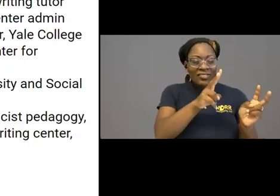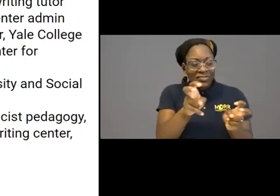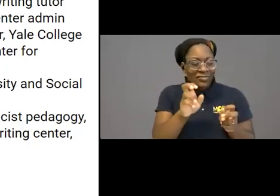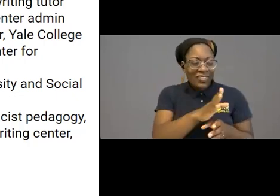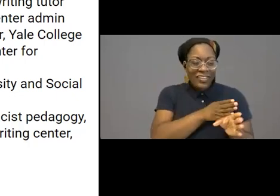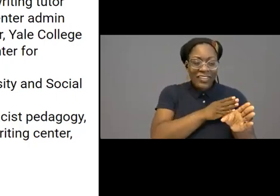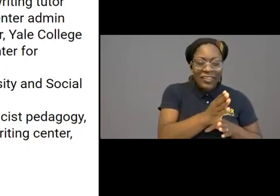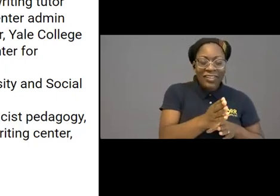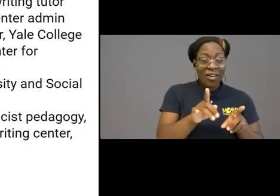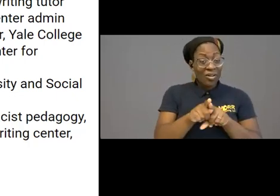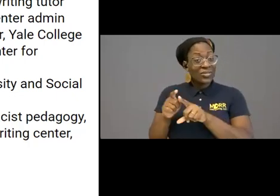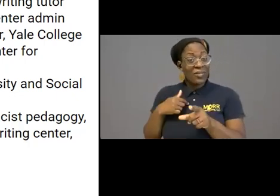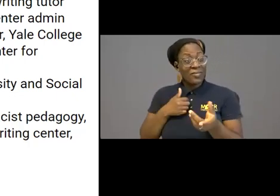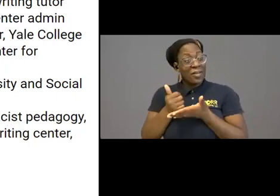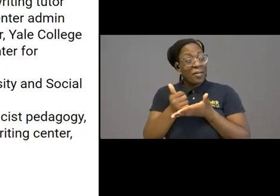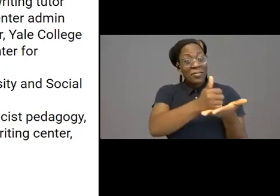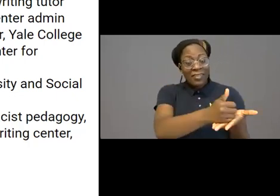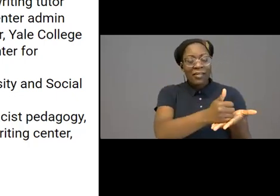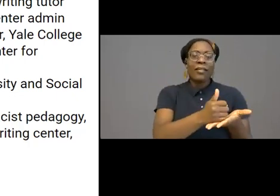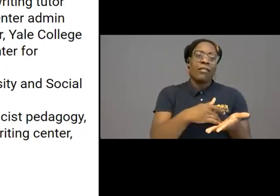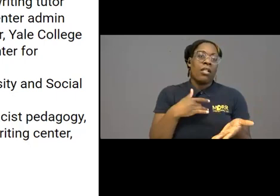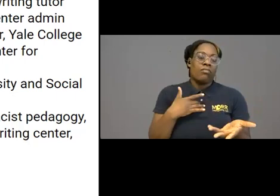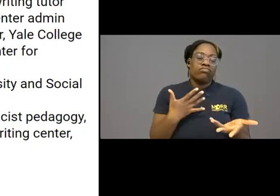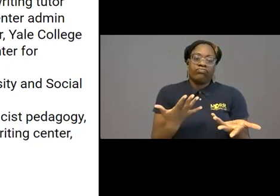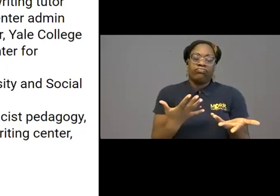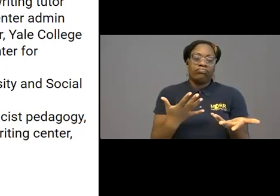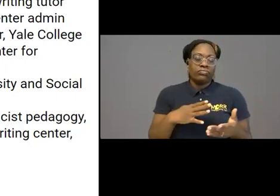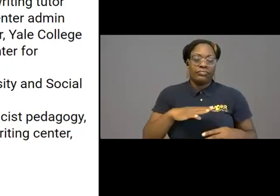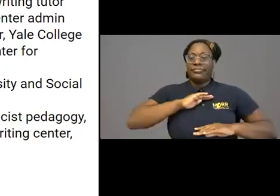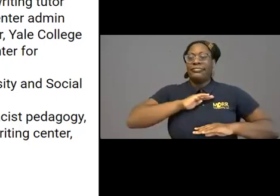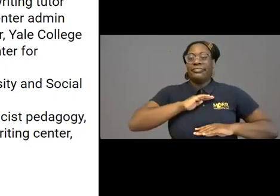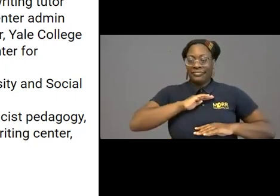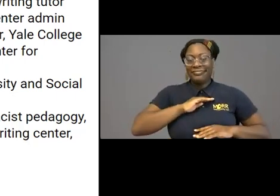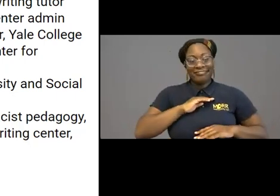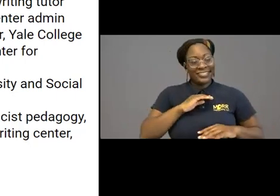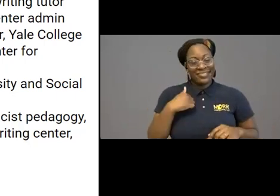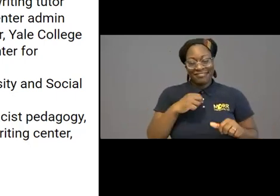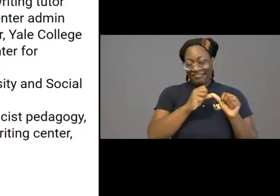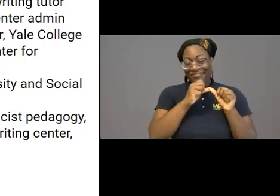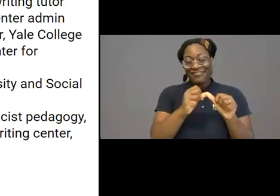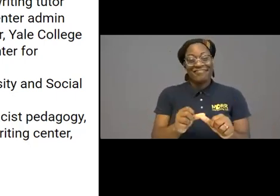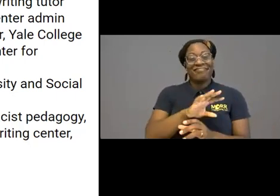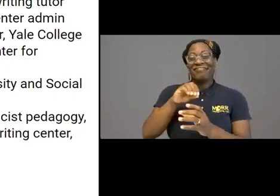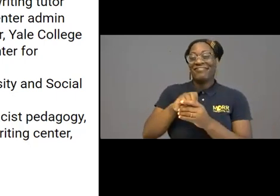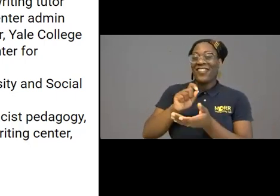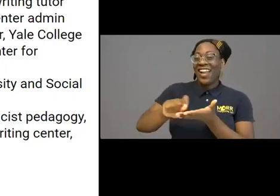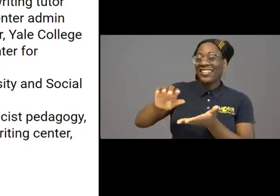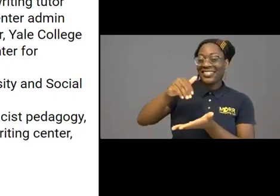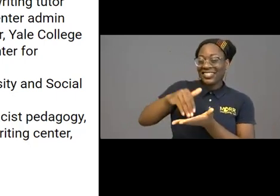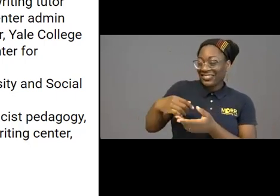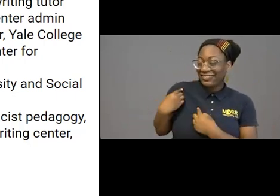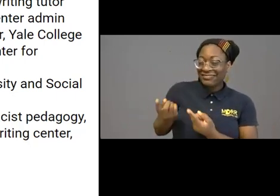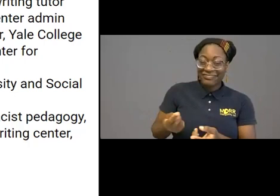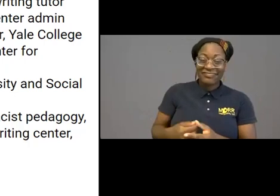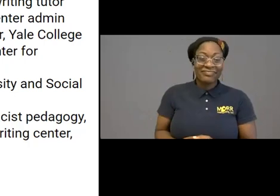became hooked, and I've worked in writing centers ever since. That includes some time spent at the University of Georgia, where I served